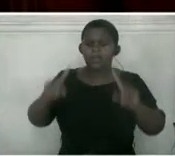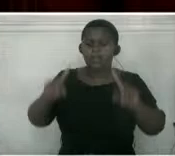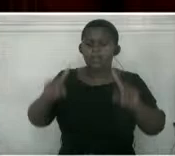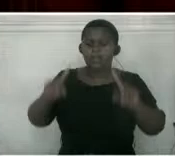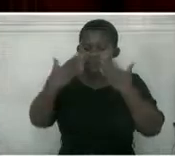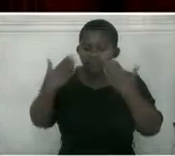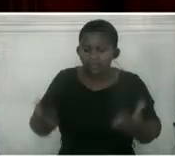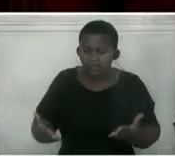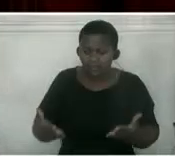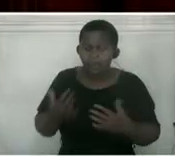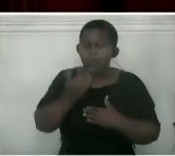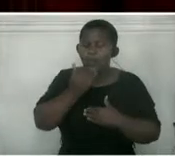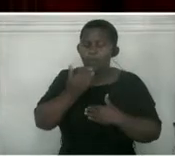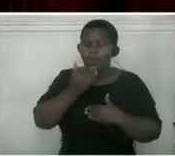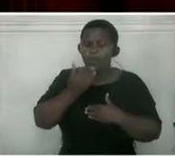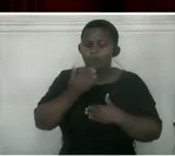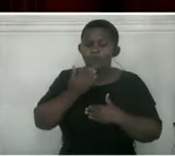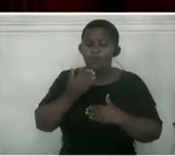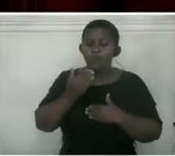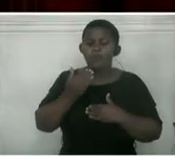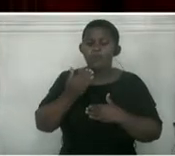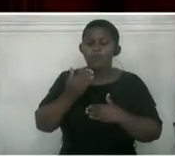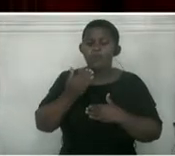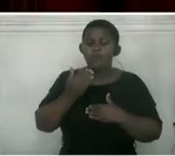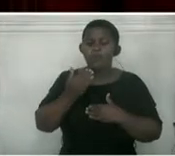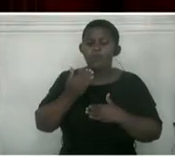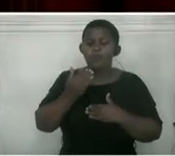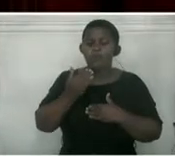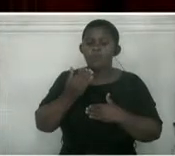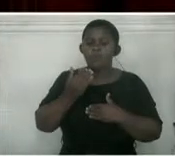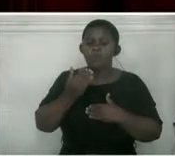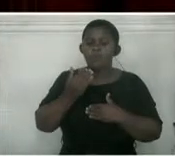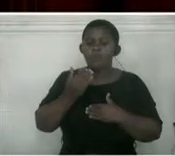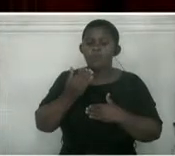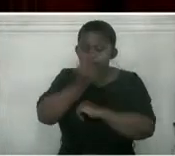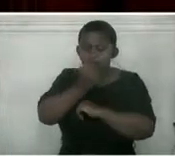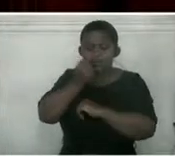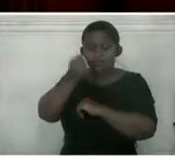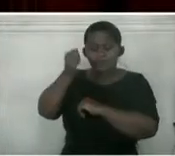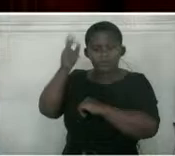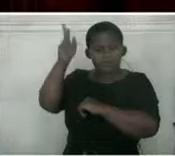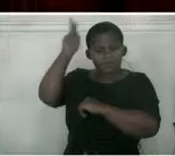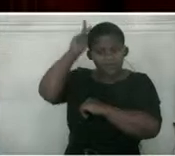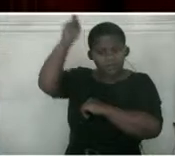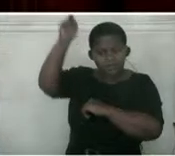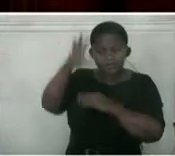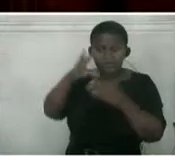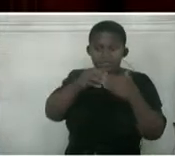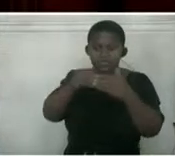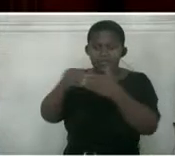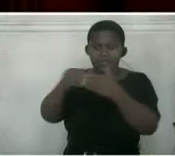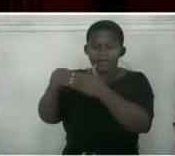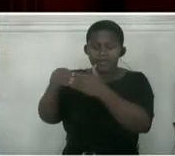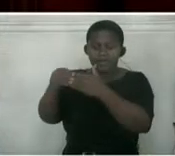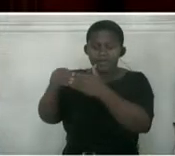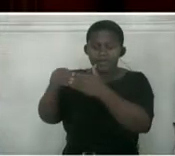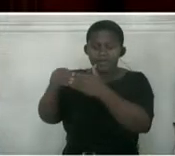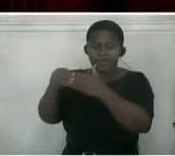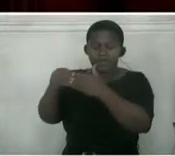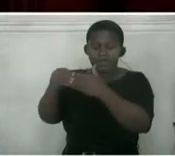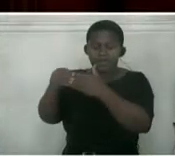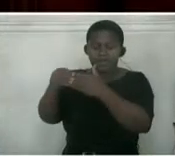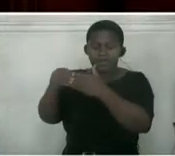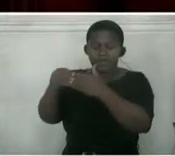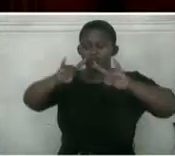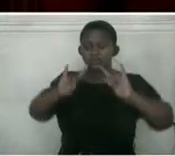His Majesty, Indlunkulu yonke, amakhosi, led by usihlalo